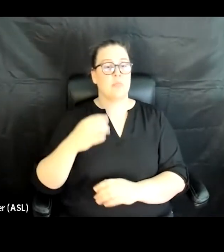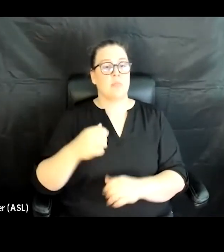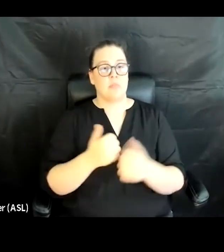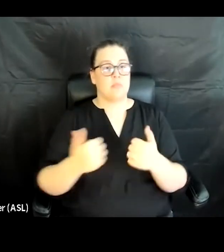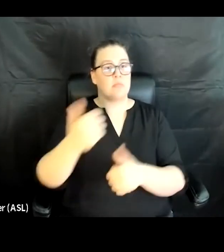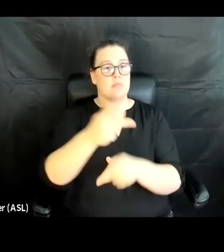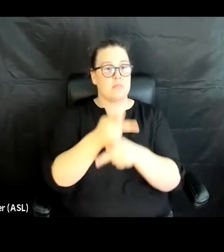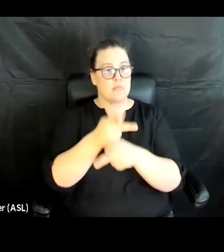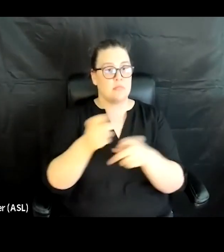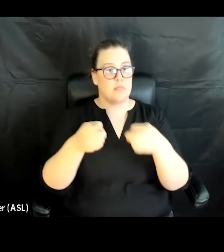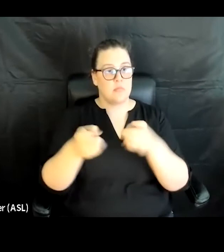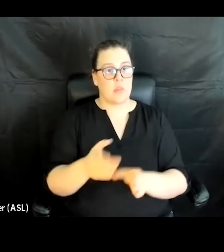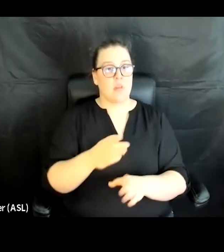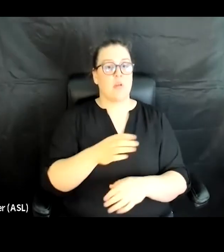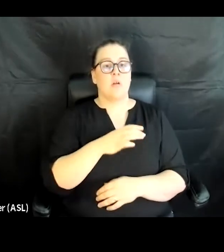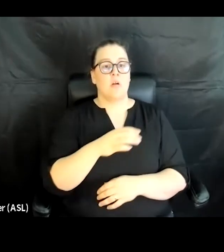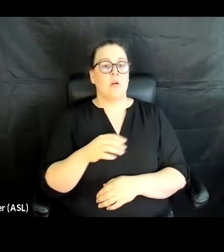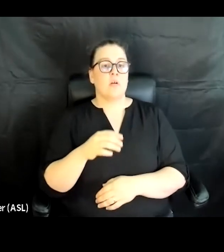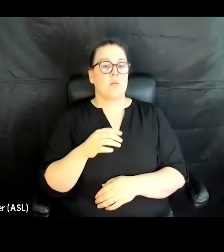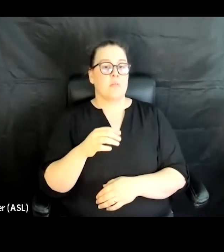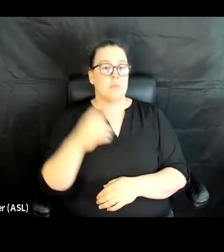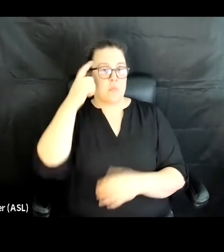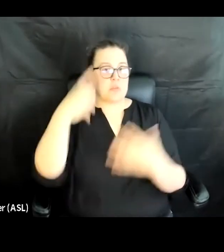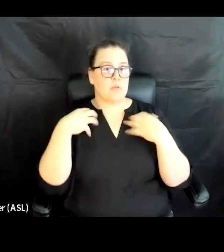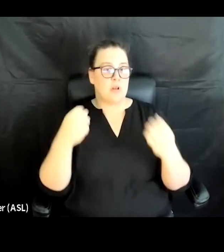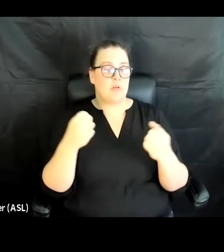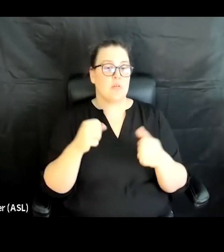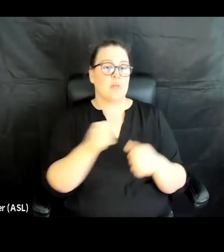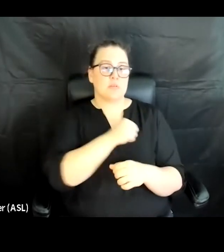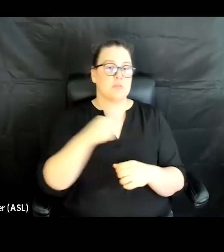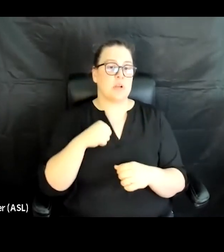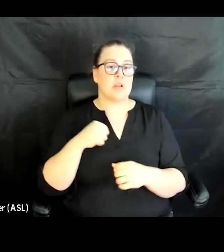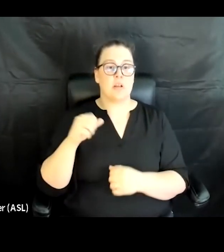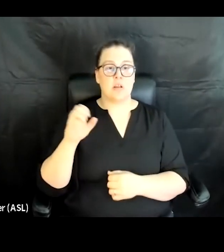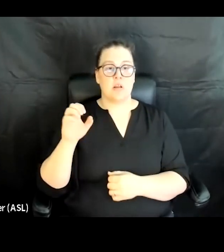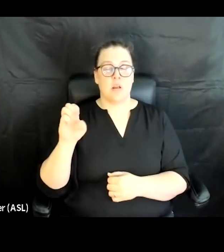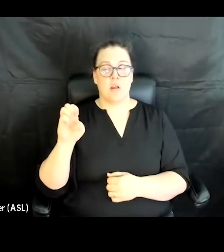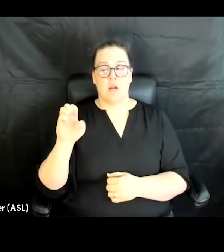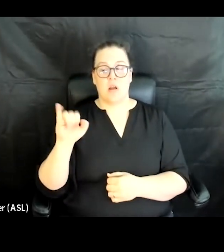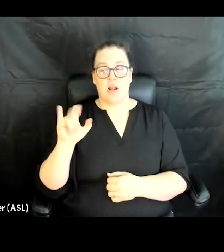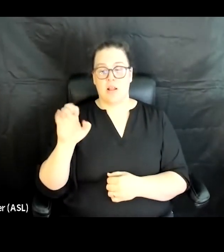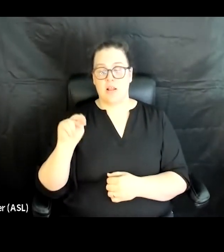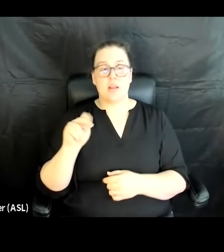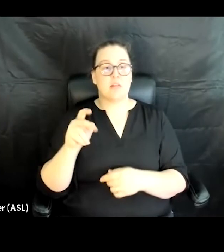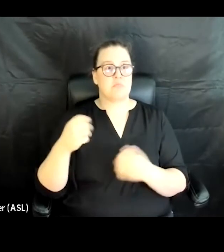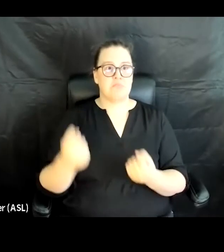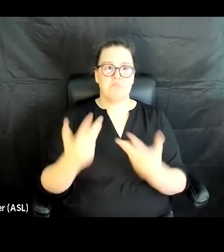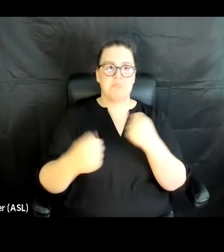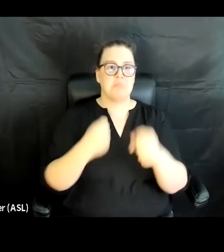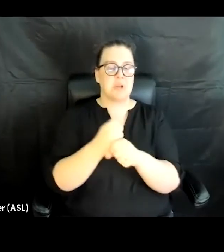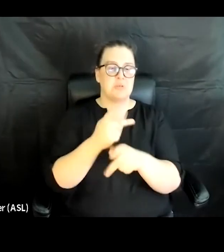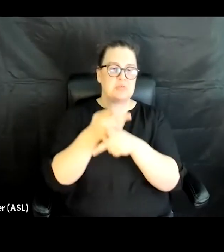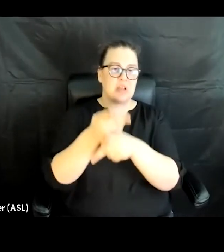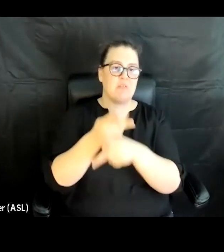advocates who are in the field. Aileen is a registered nurse who spent years caring for individuals with mental illness. So one of her